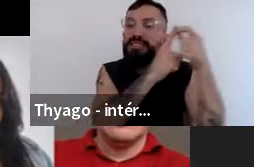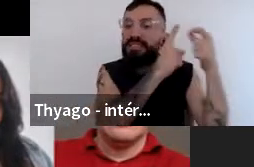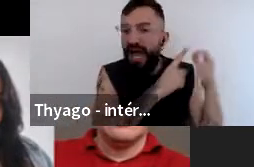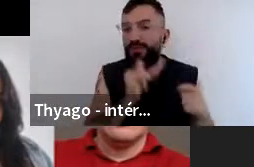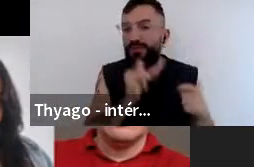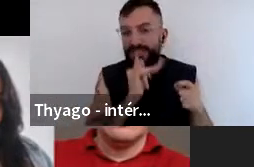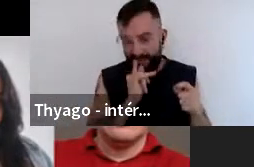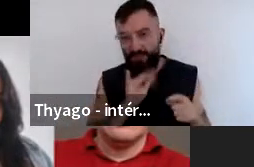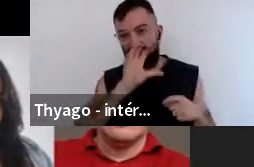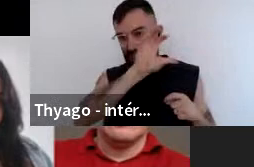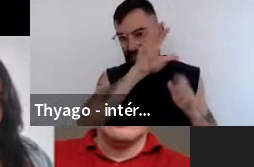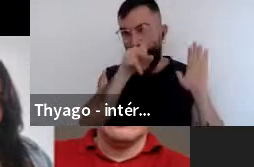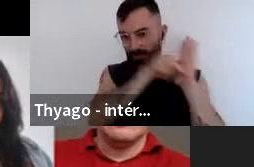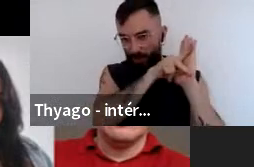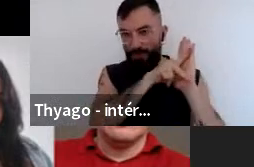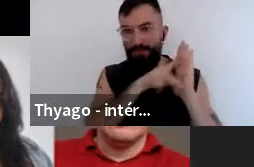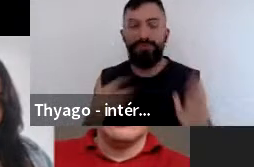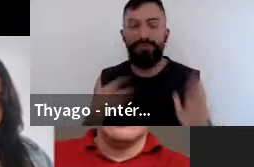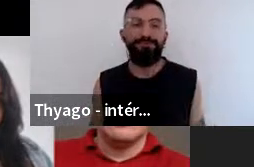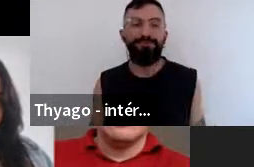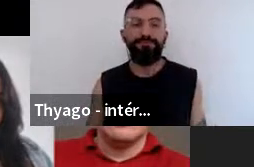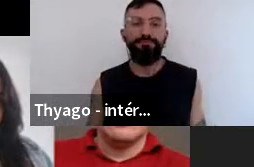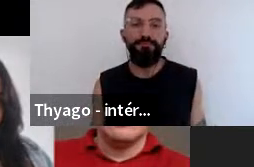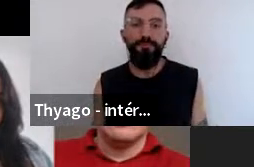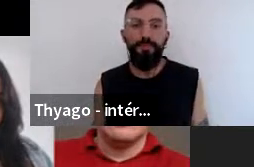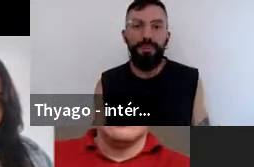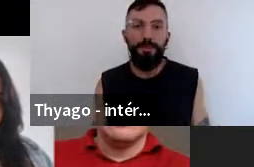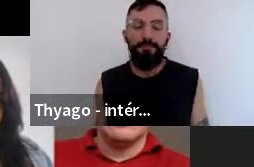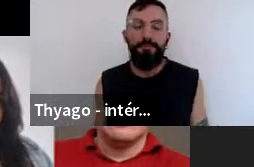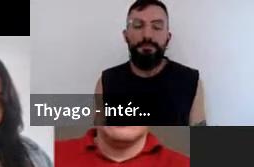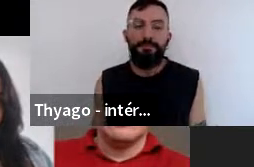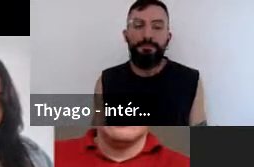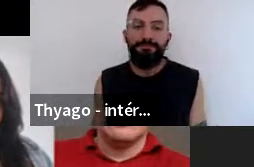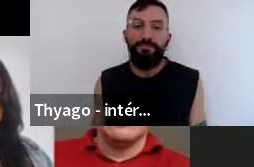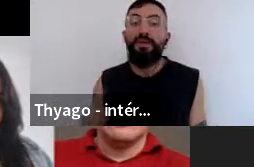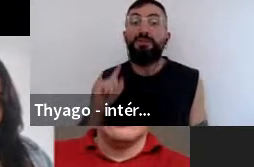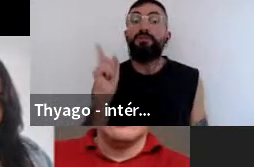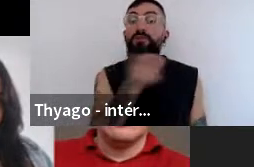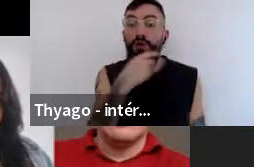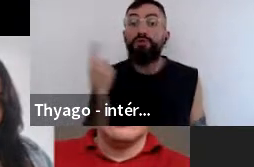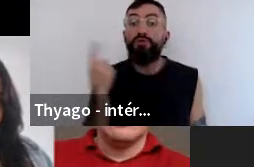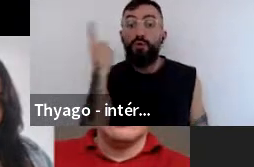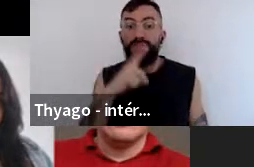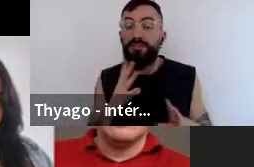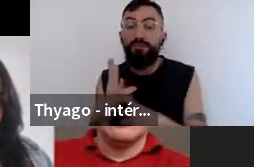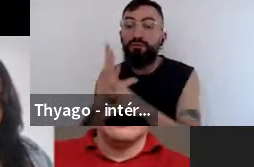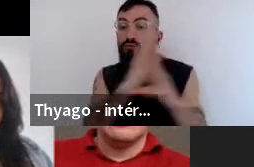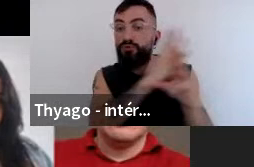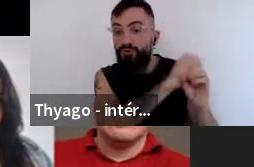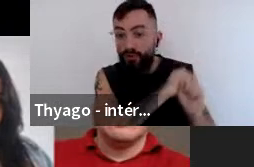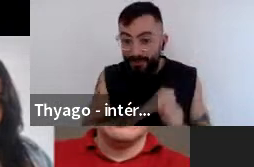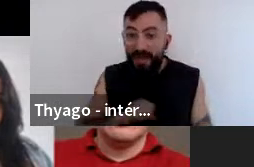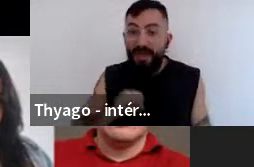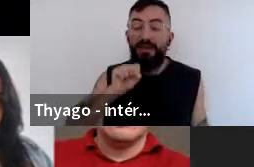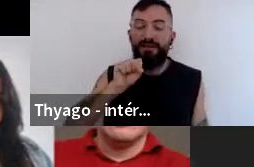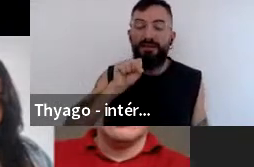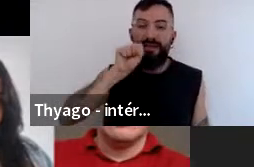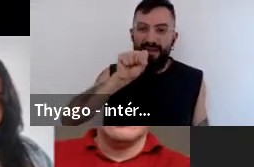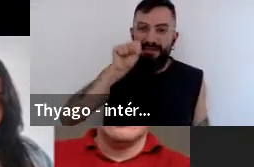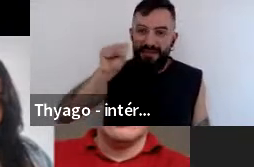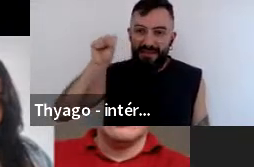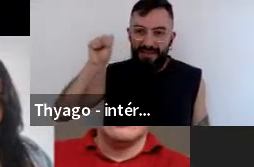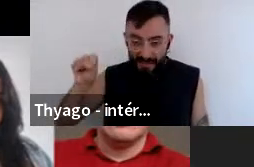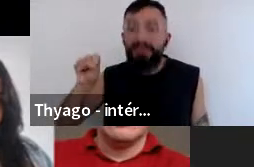states. And we ended up gathering 888 toponymic